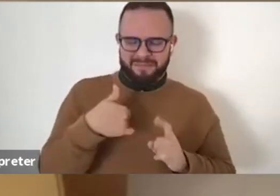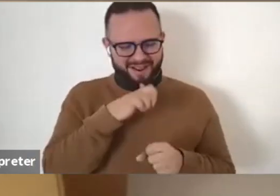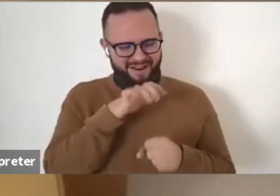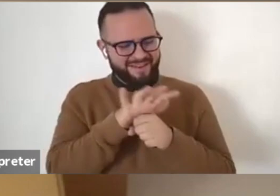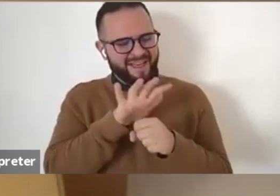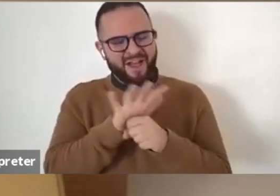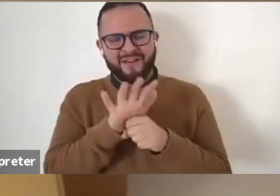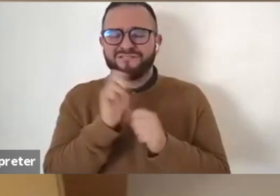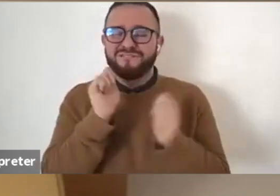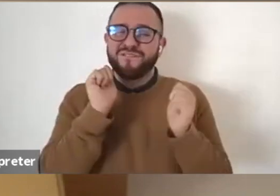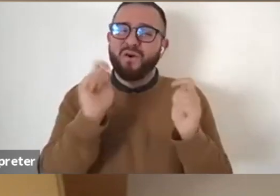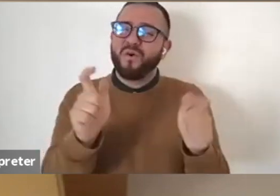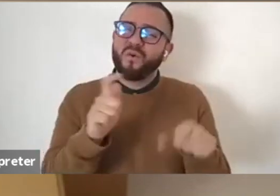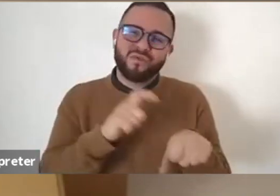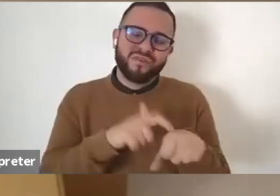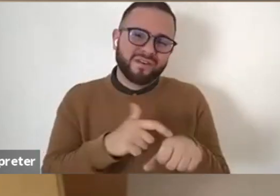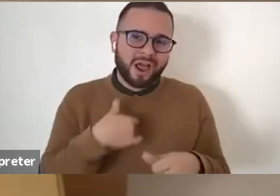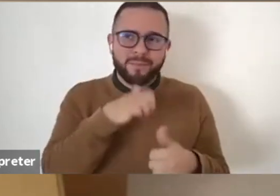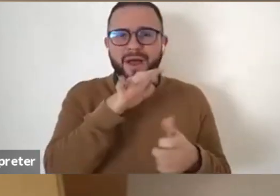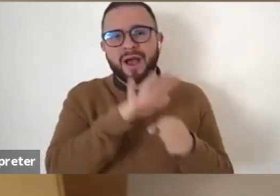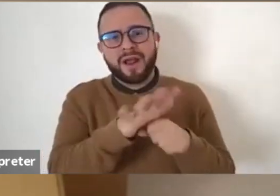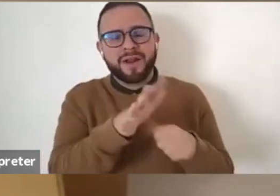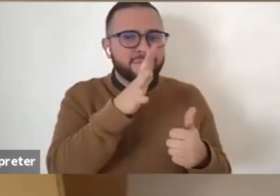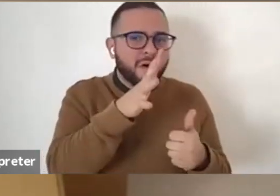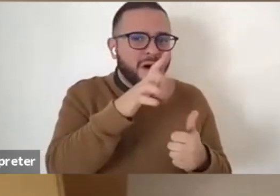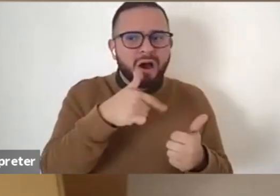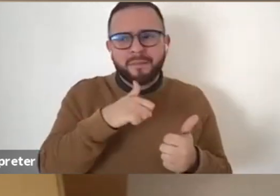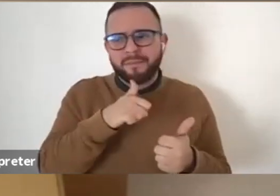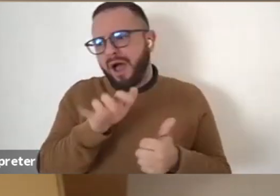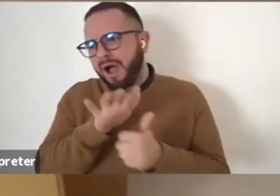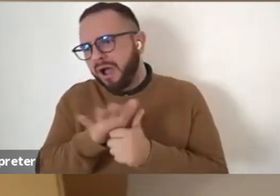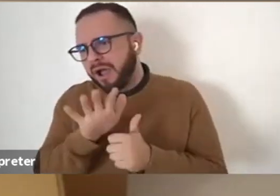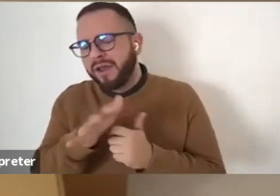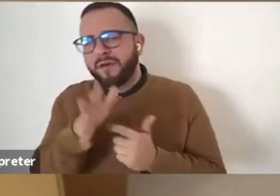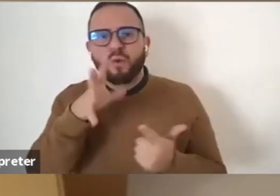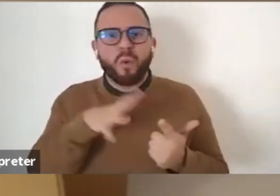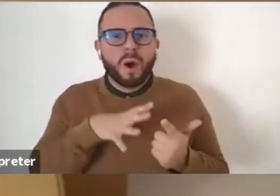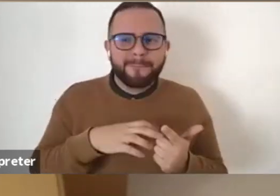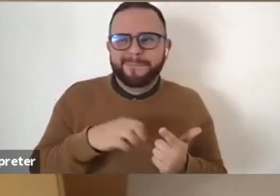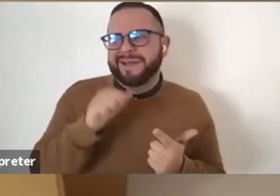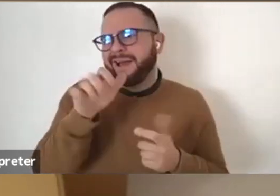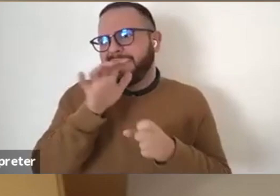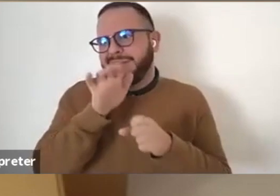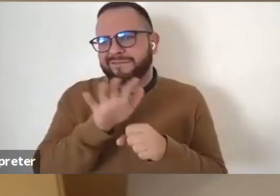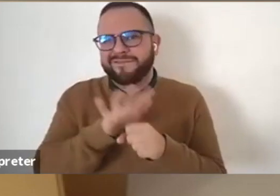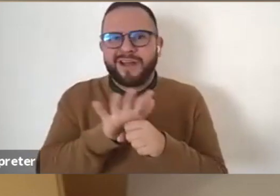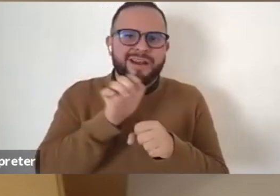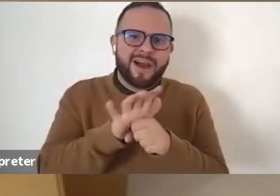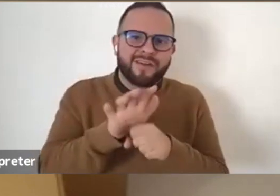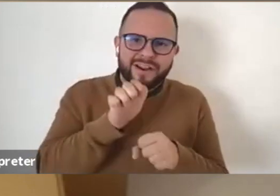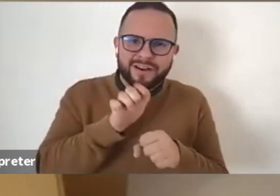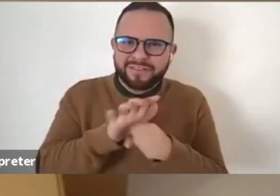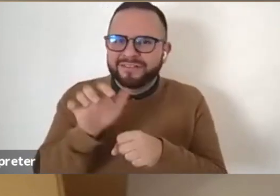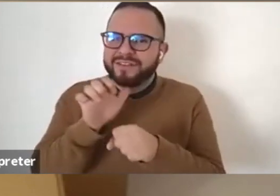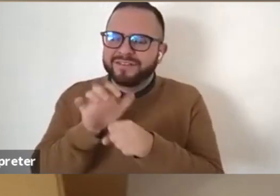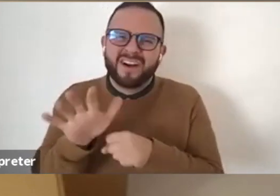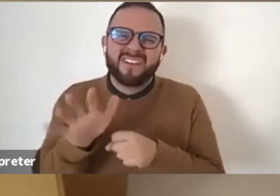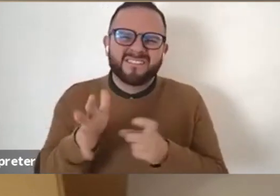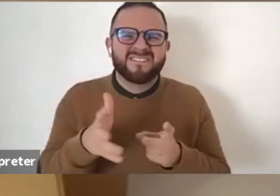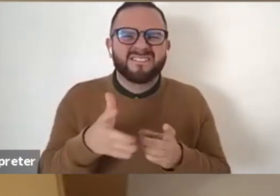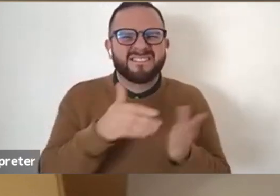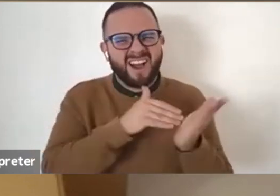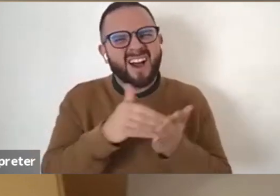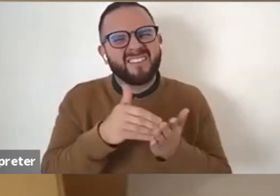the time as a mother, as a woman. So she's it's really really